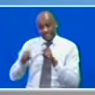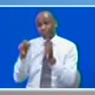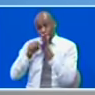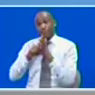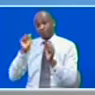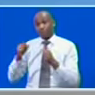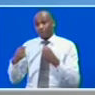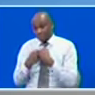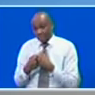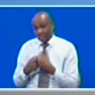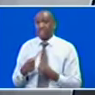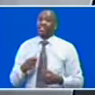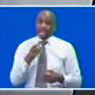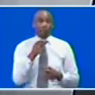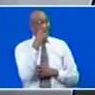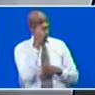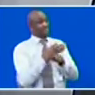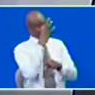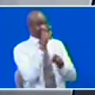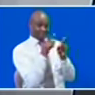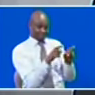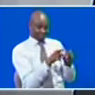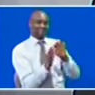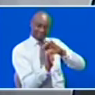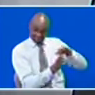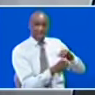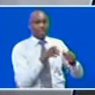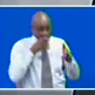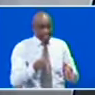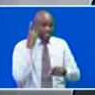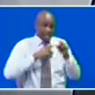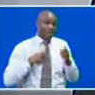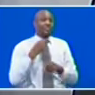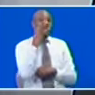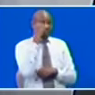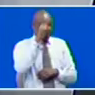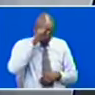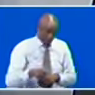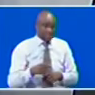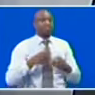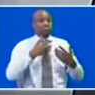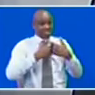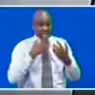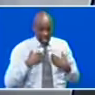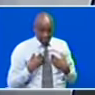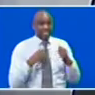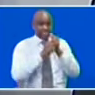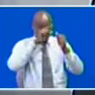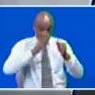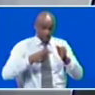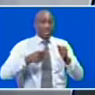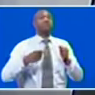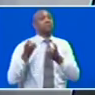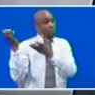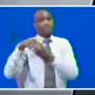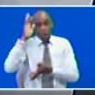problem? Unlike 2013, this year we already have 35,000 kids in the country. We are expecting 10,000 kids anytime